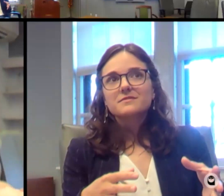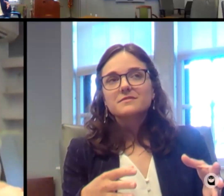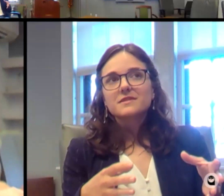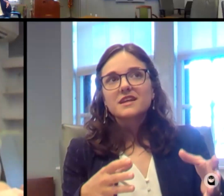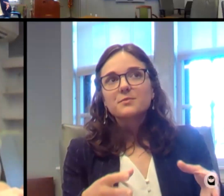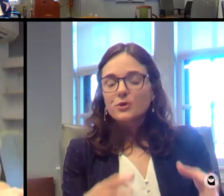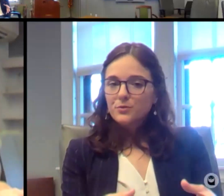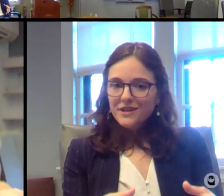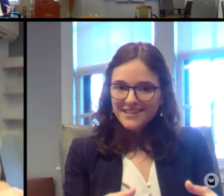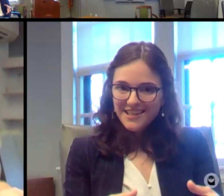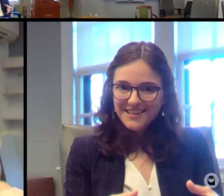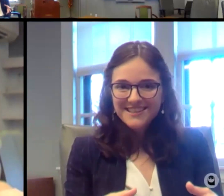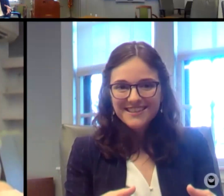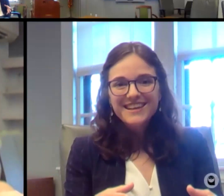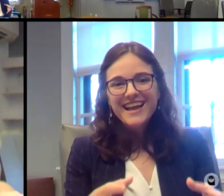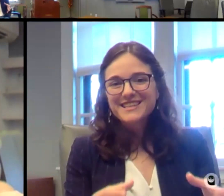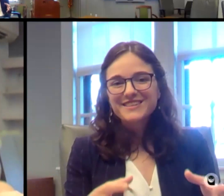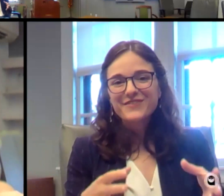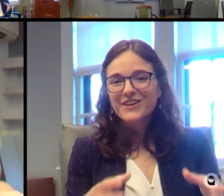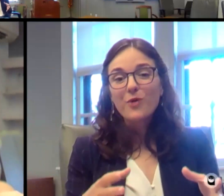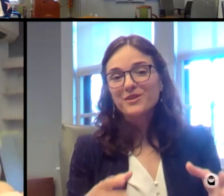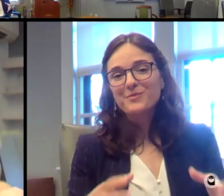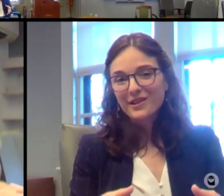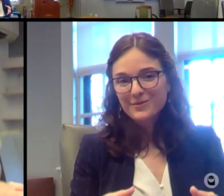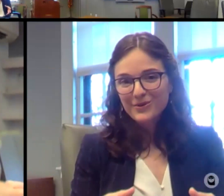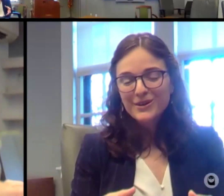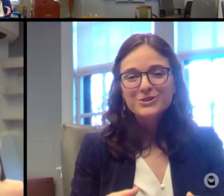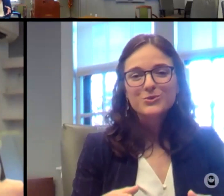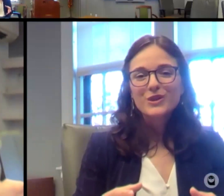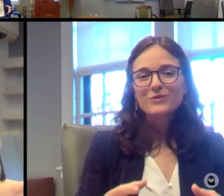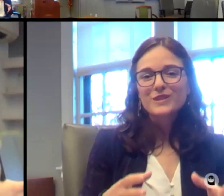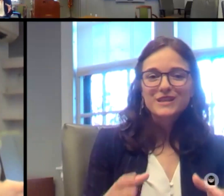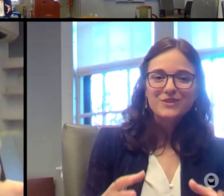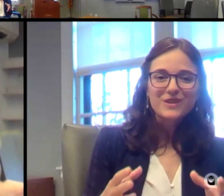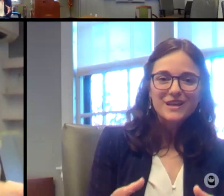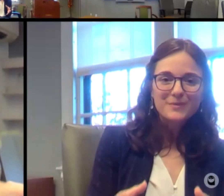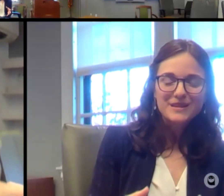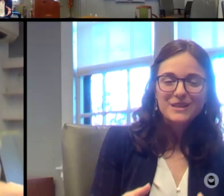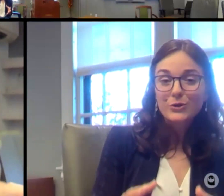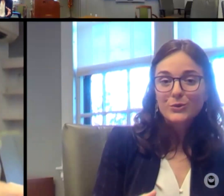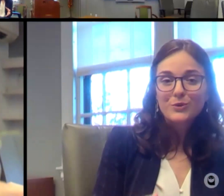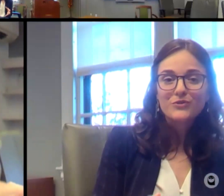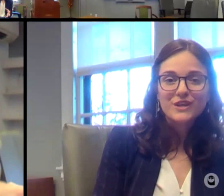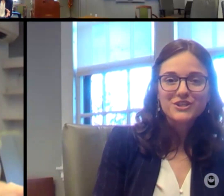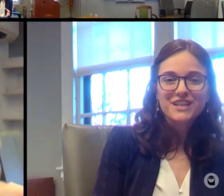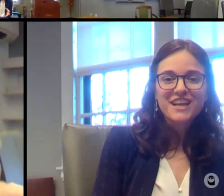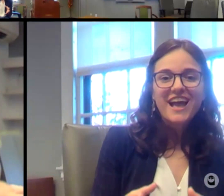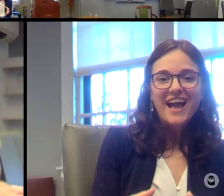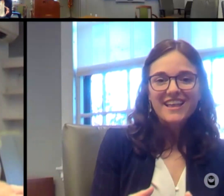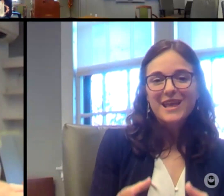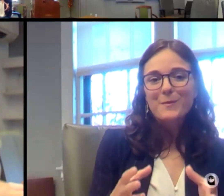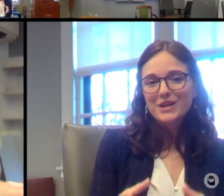methodologically inappropriate and very almost impossible to, with validity and reliability, include